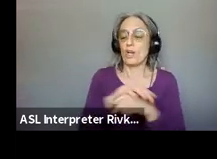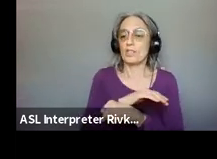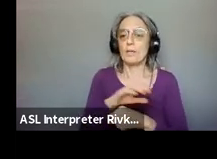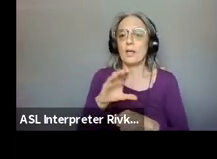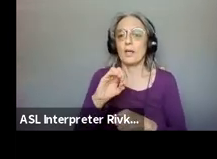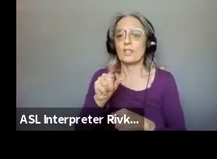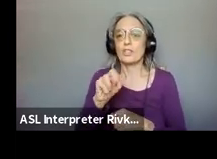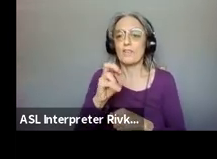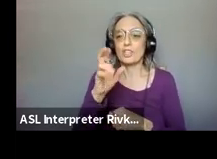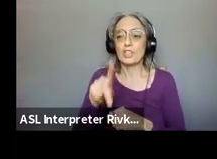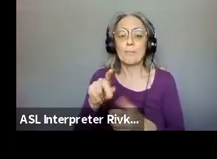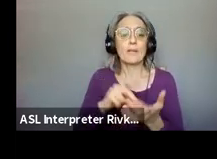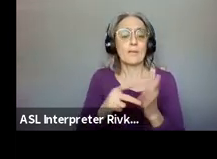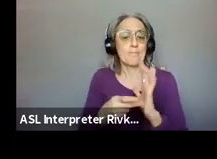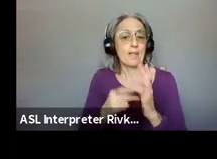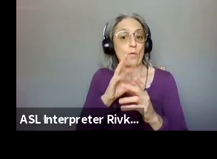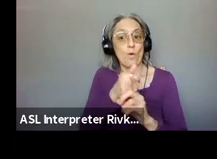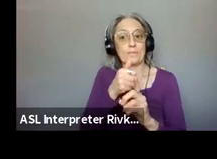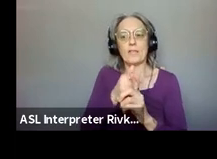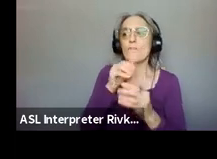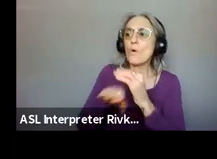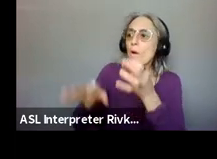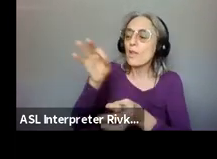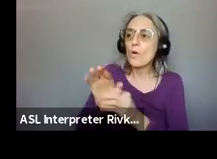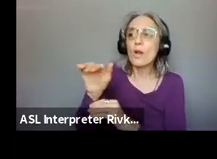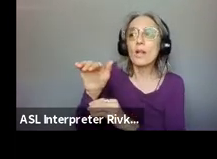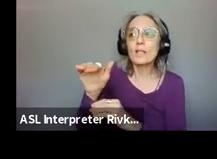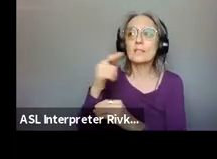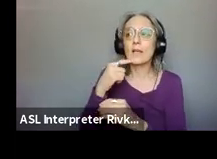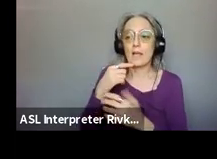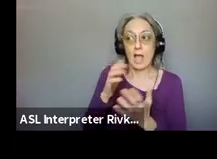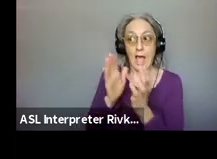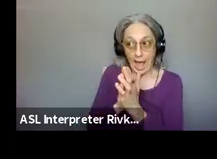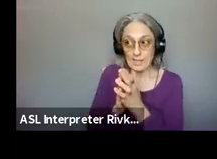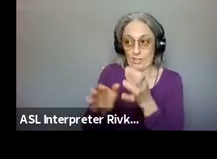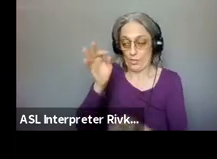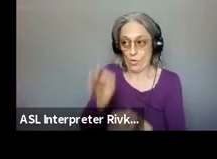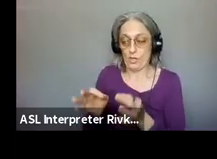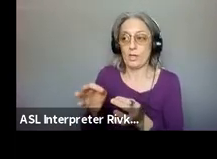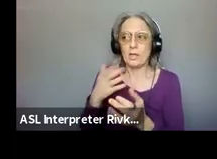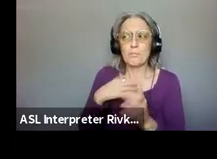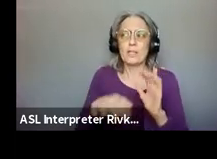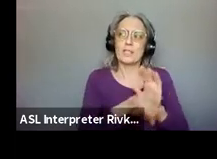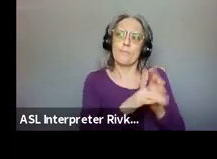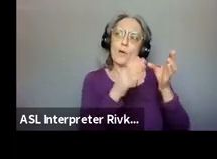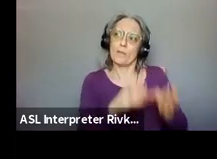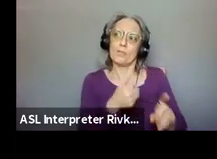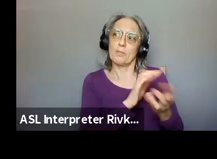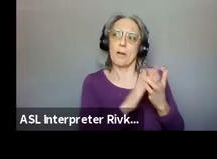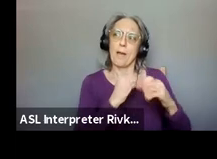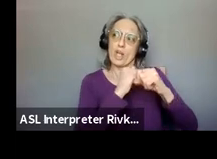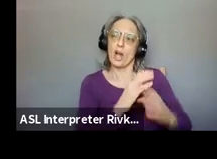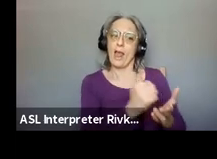process by which the ward themselves approaches the court and consensually asks the court to appoint a person as a guardian to help